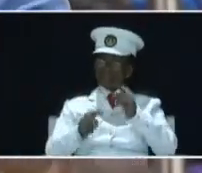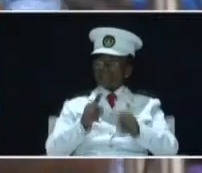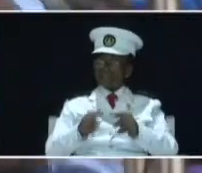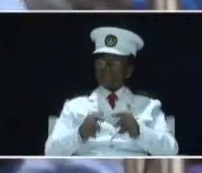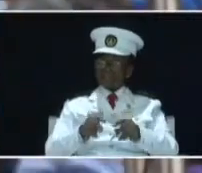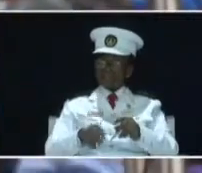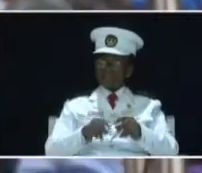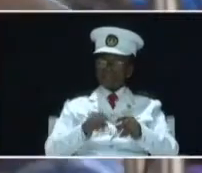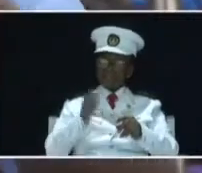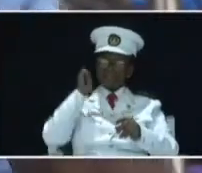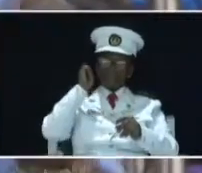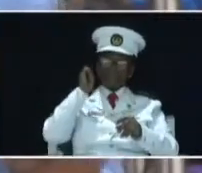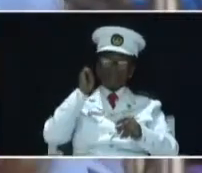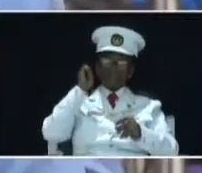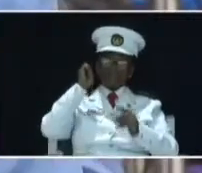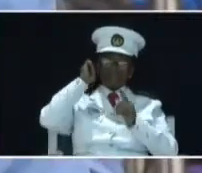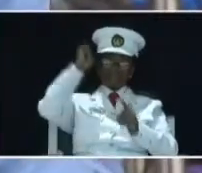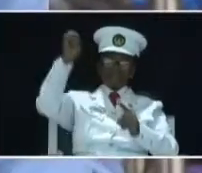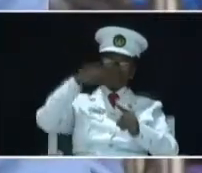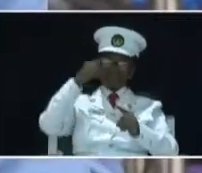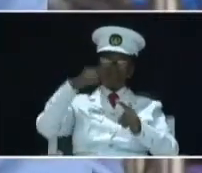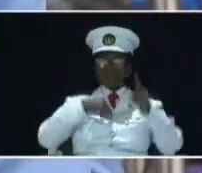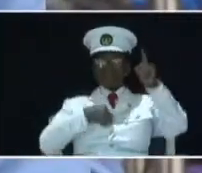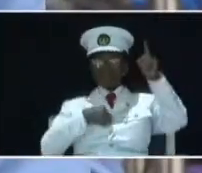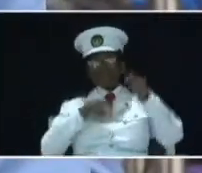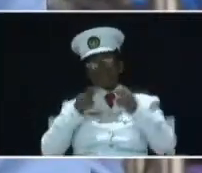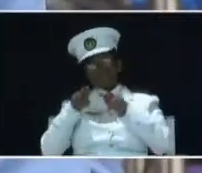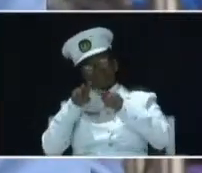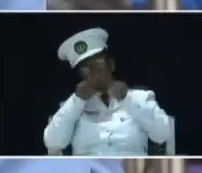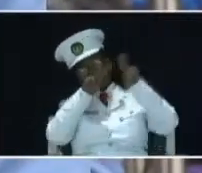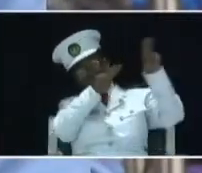he said, I look for a man.